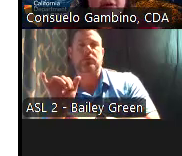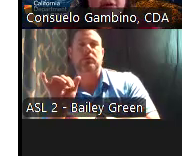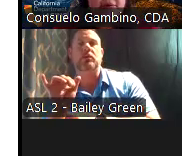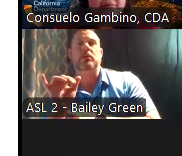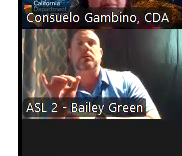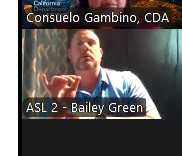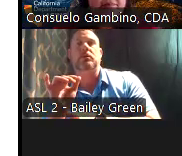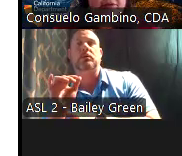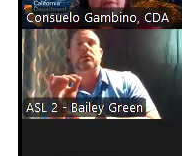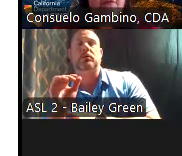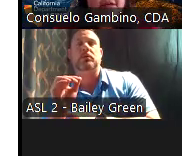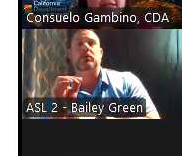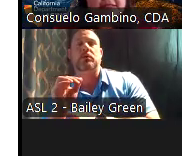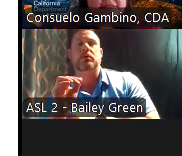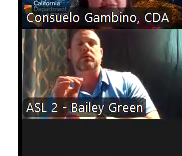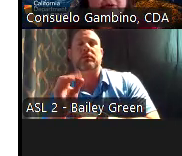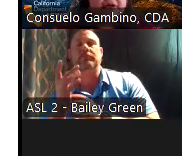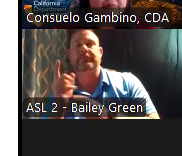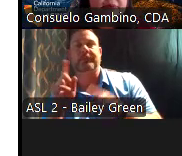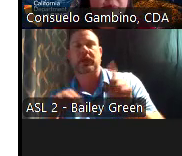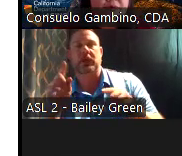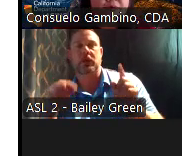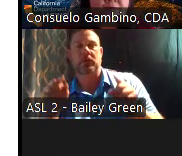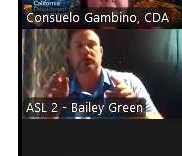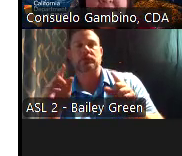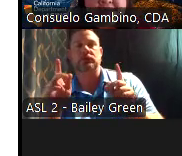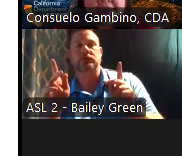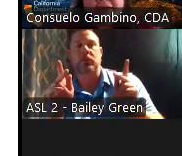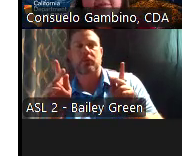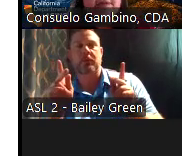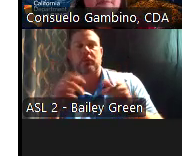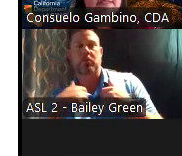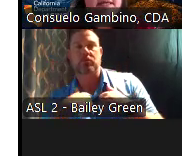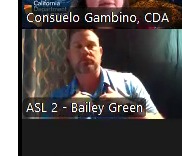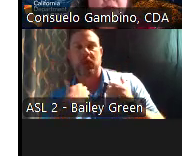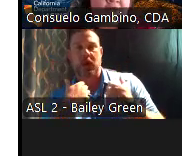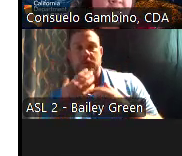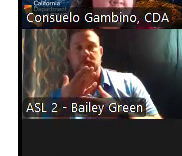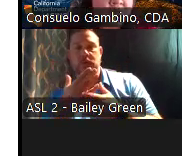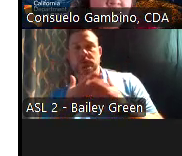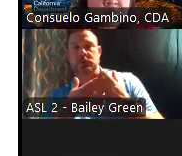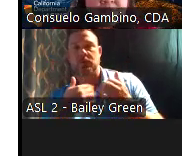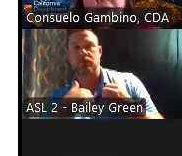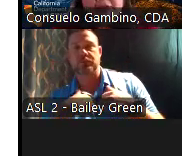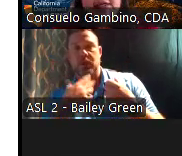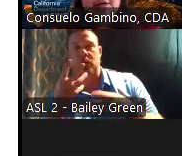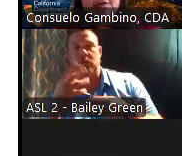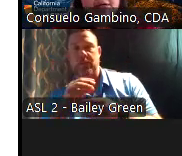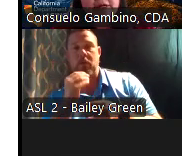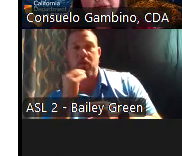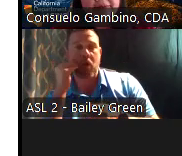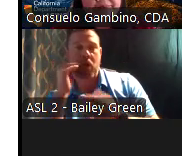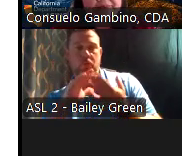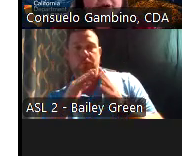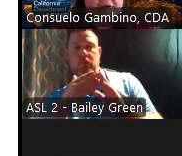kind of, varies where people reside. If some reside within their home community